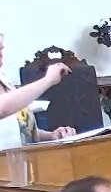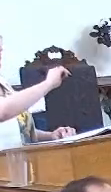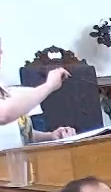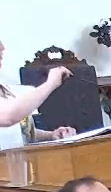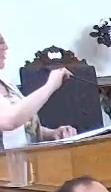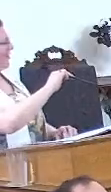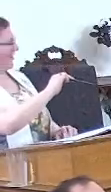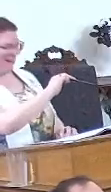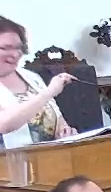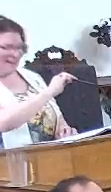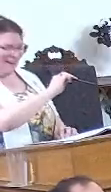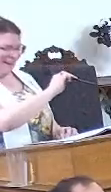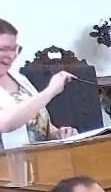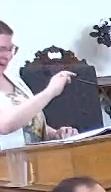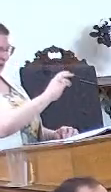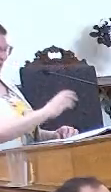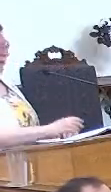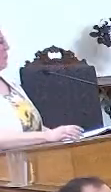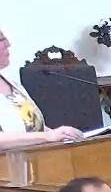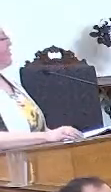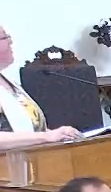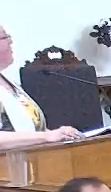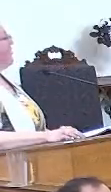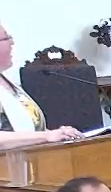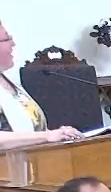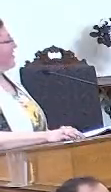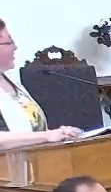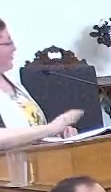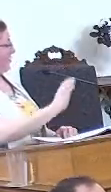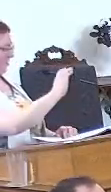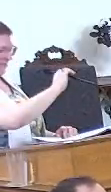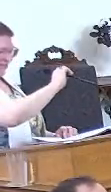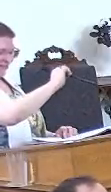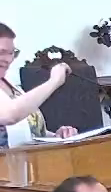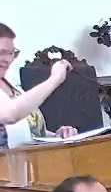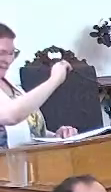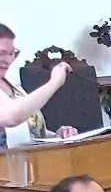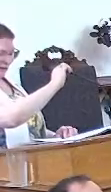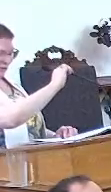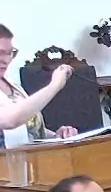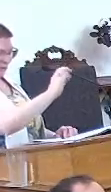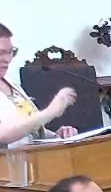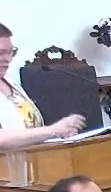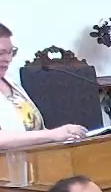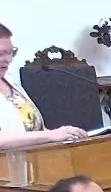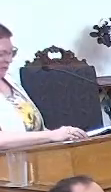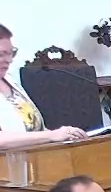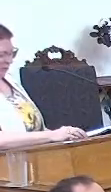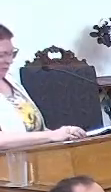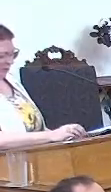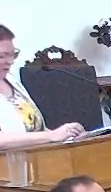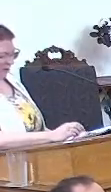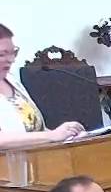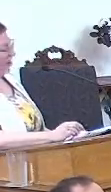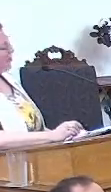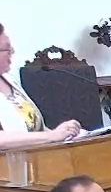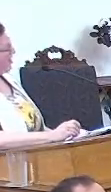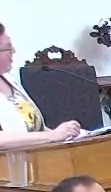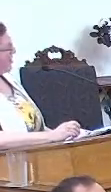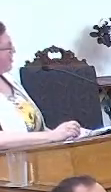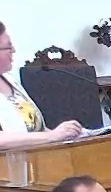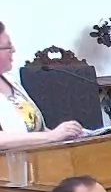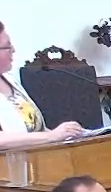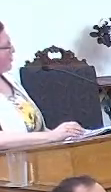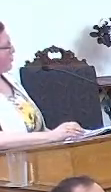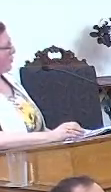Becoming a member here is both simple and difficult. When people sign the book, they are saying